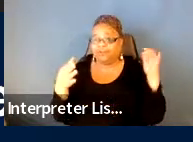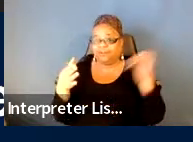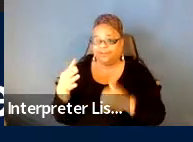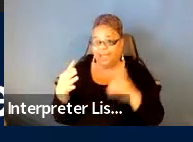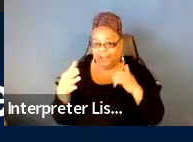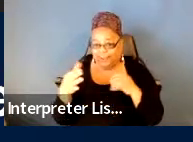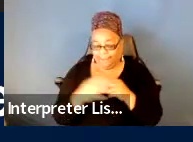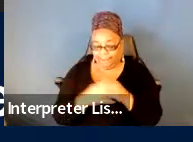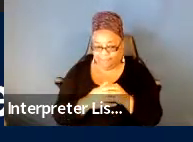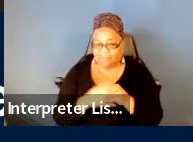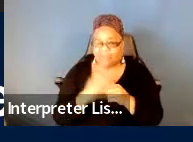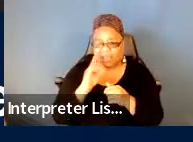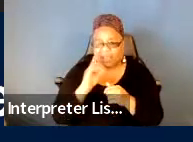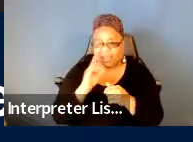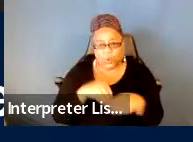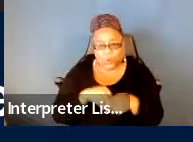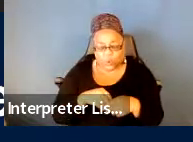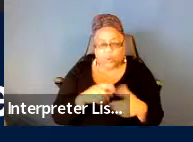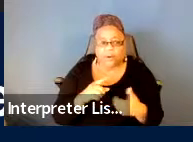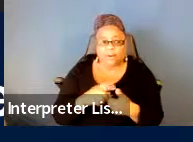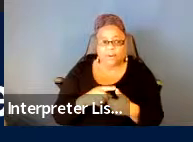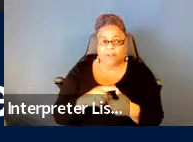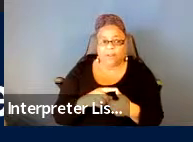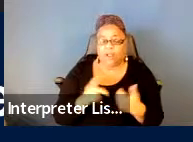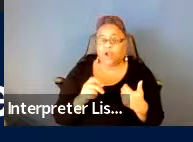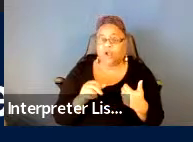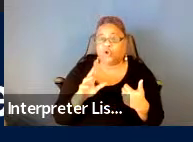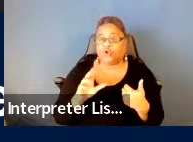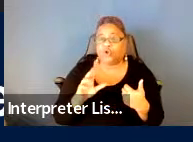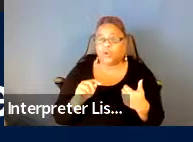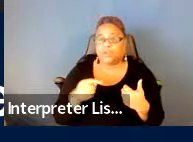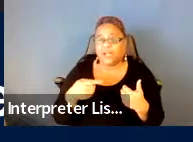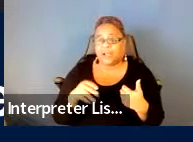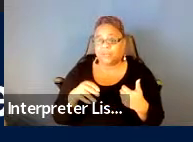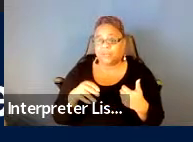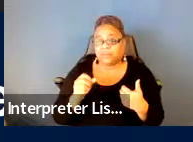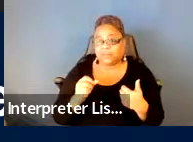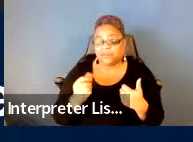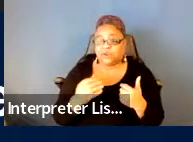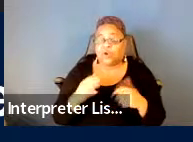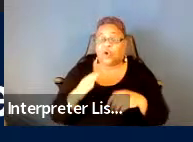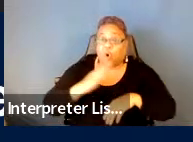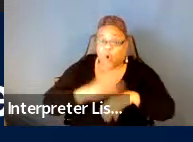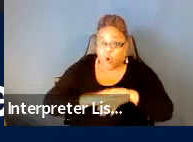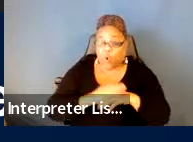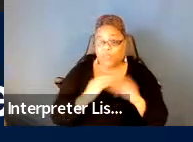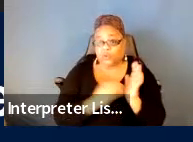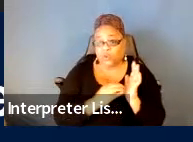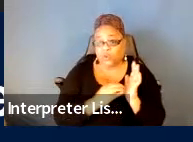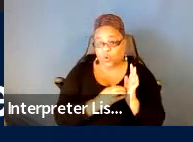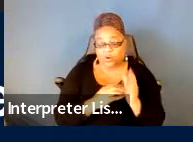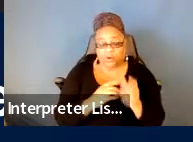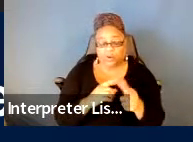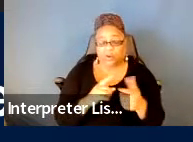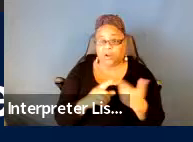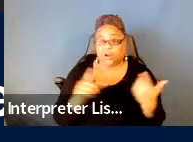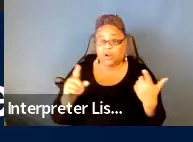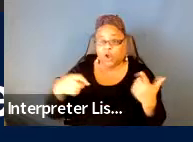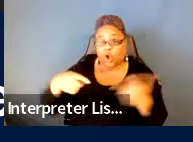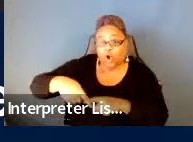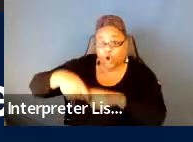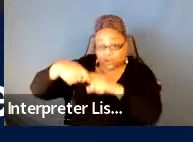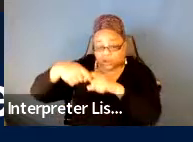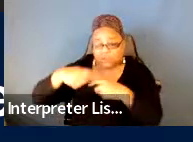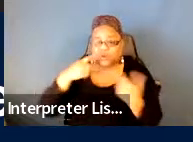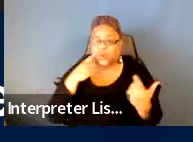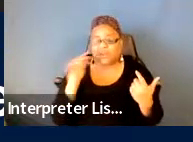example of these would include door stops mounted to doors or wall mounted hooks or similar